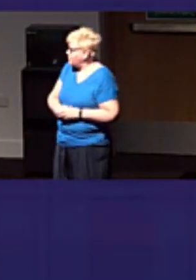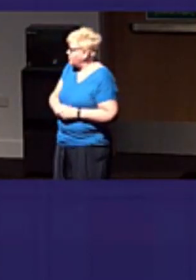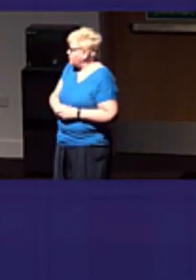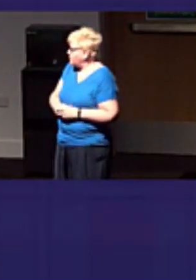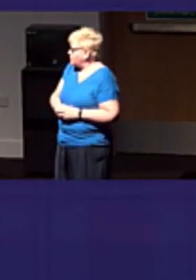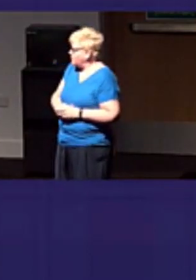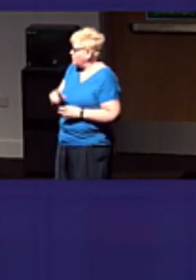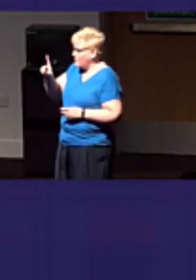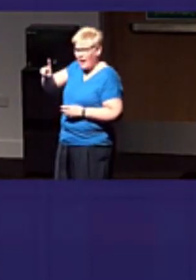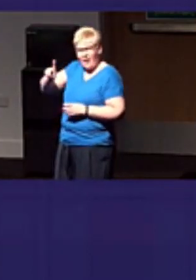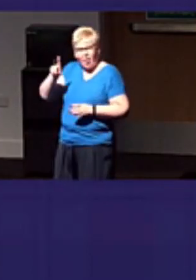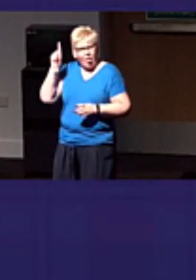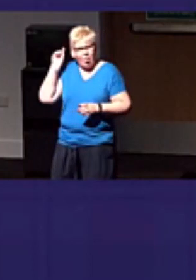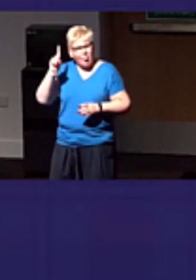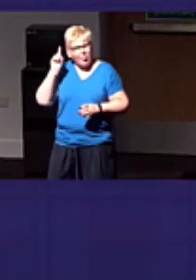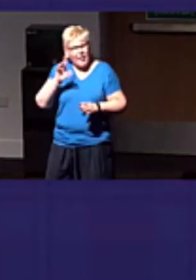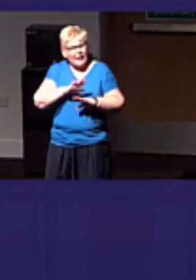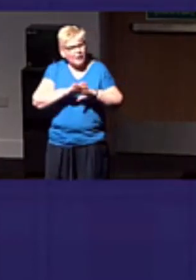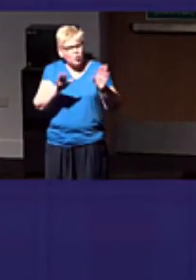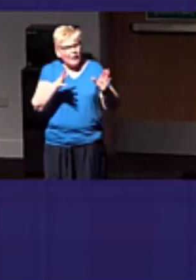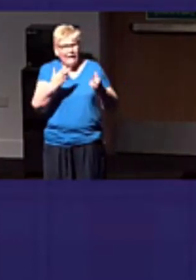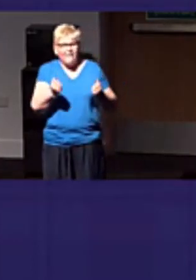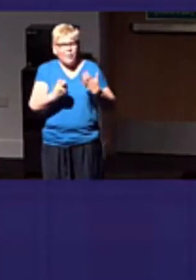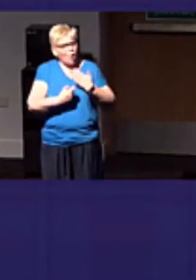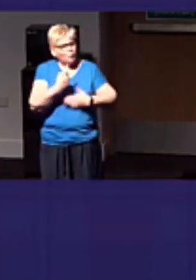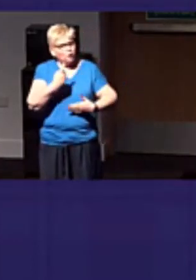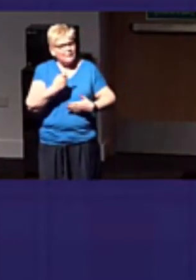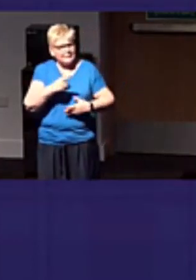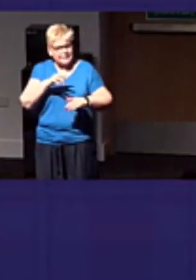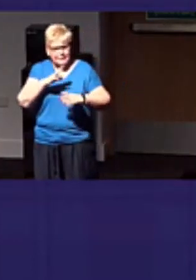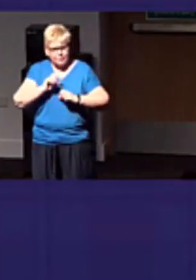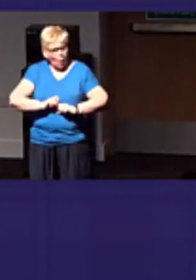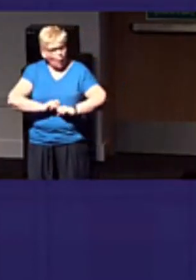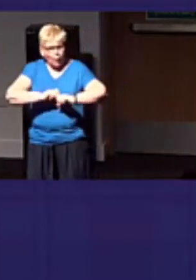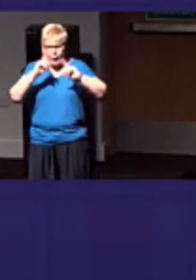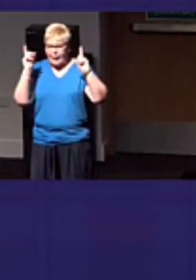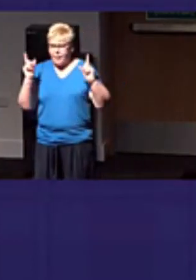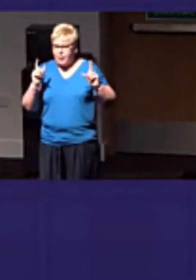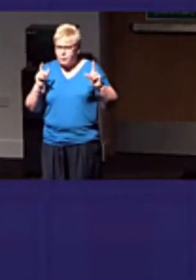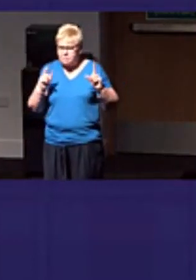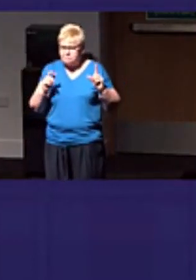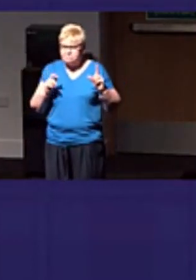They don't get to wake up one day and say, I don't feel like working in accessibility. They don't get to say that.